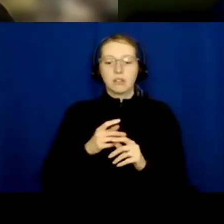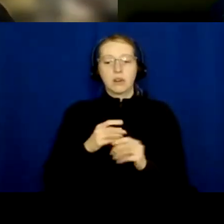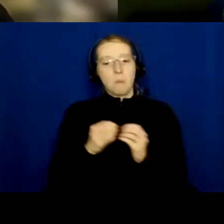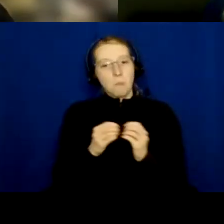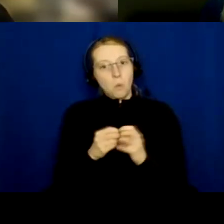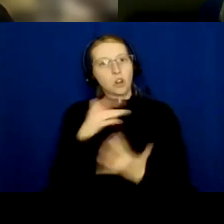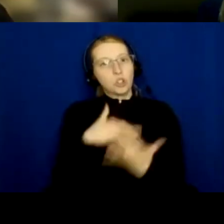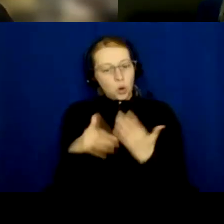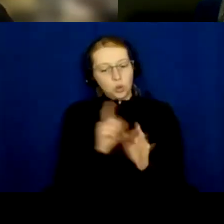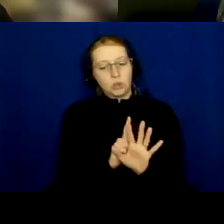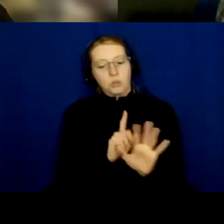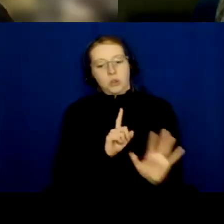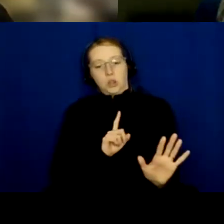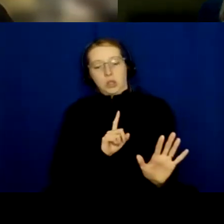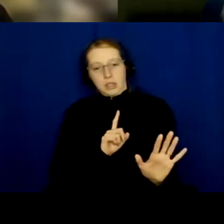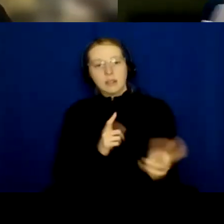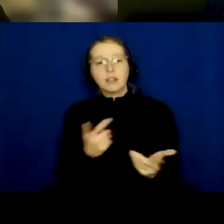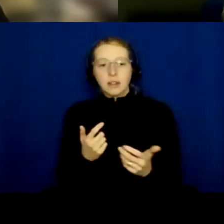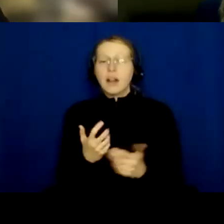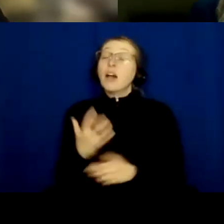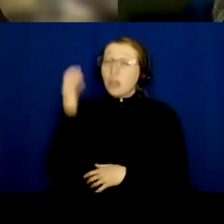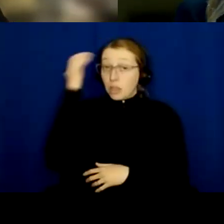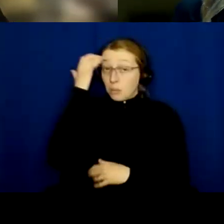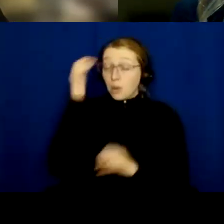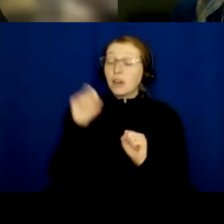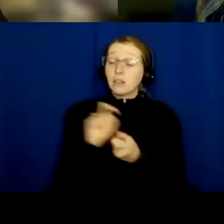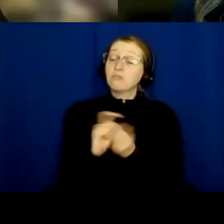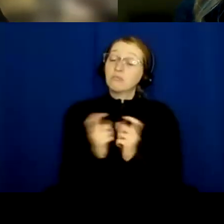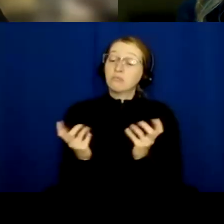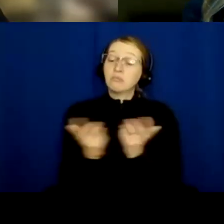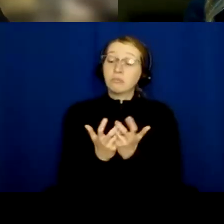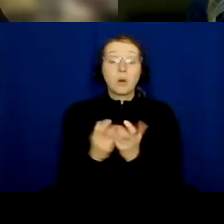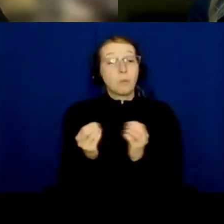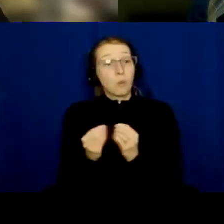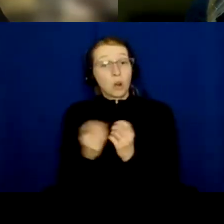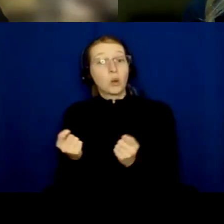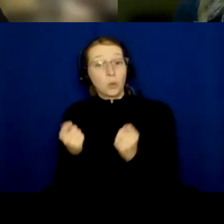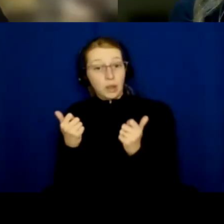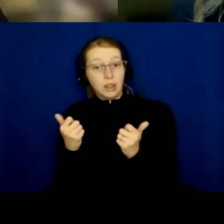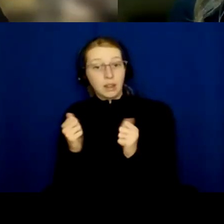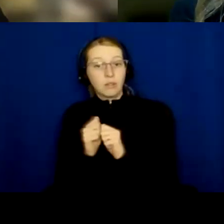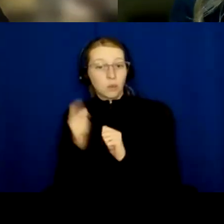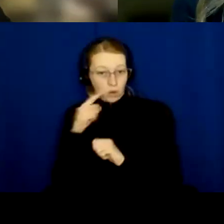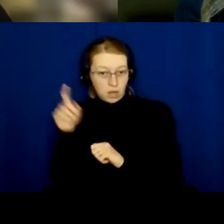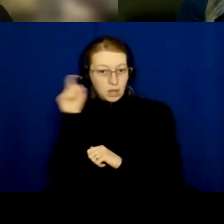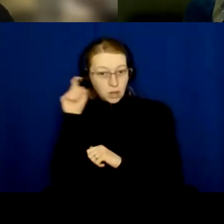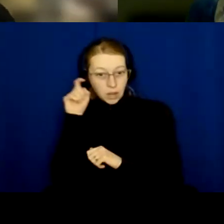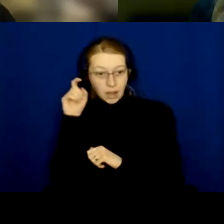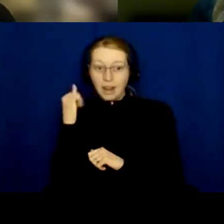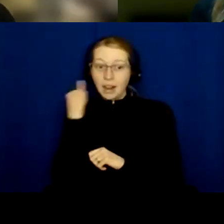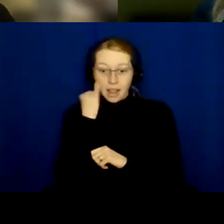So yeah, the brain can adapt a little bit quicker to hearing aids if you haven't had such a long auditory deprivation